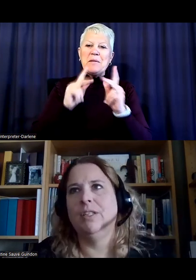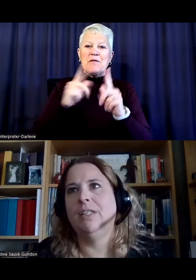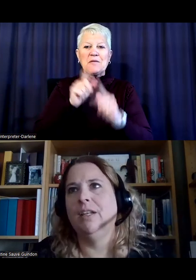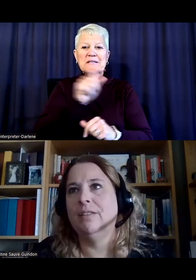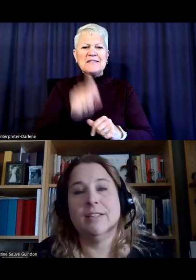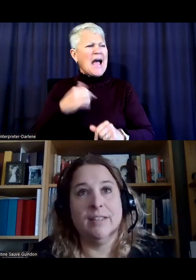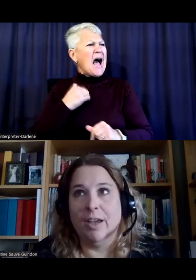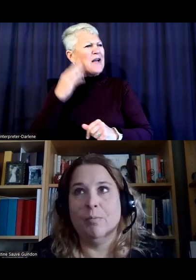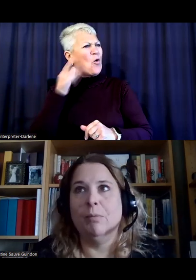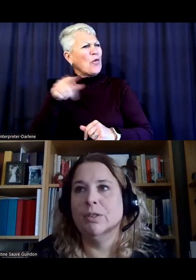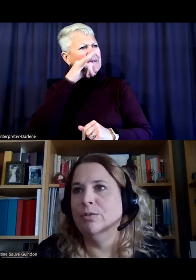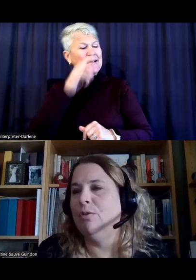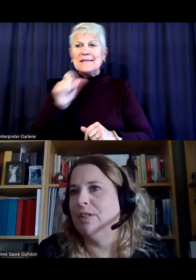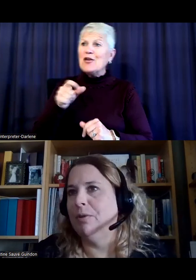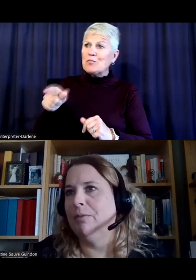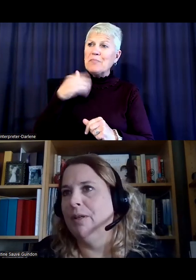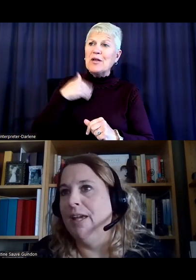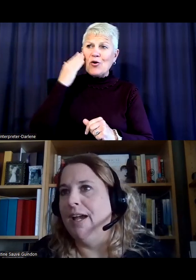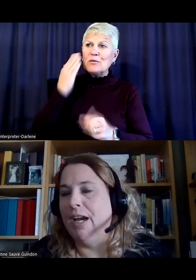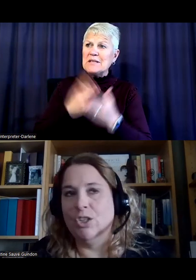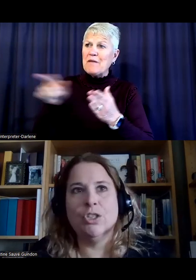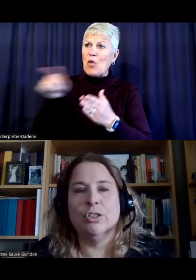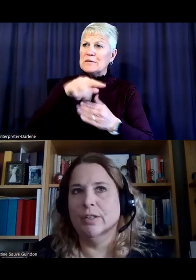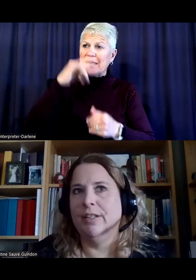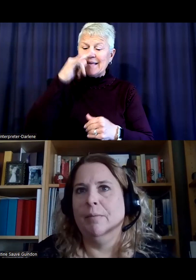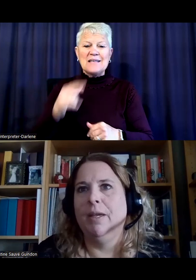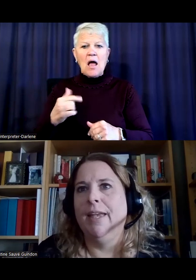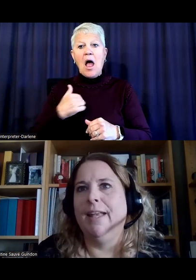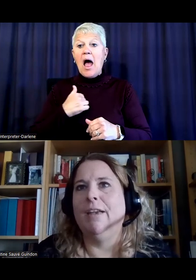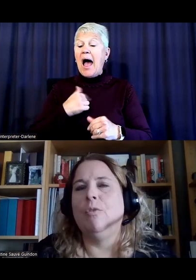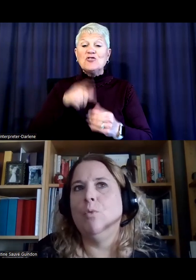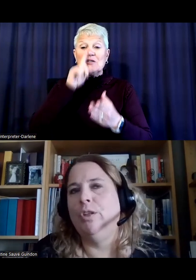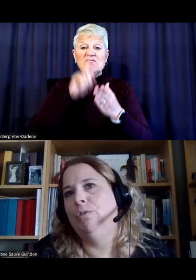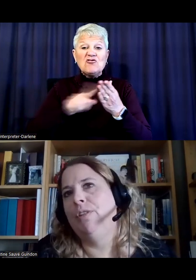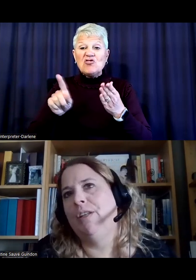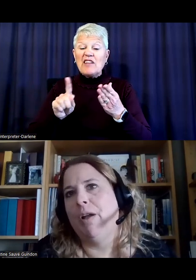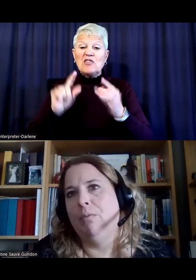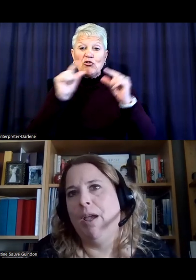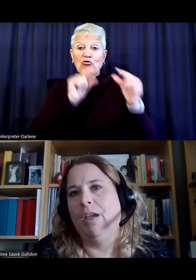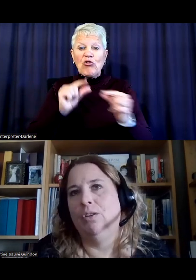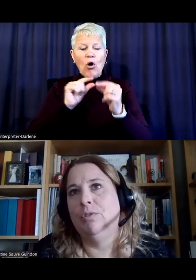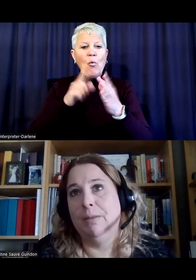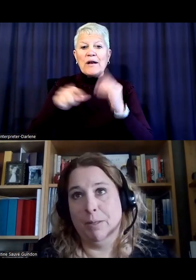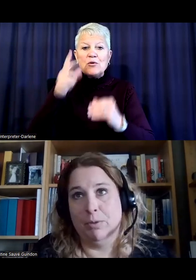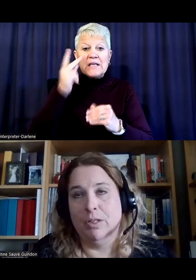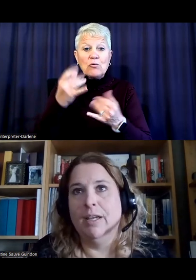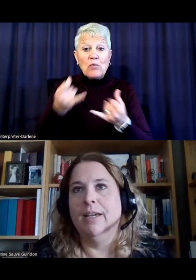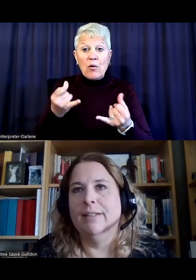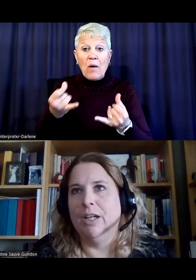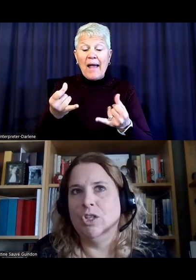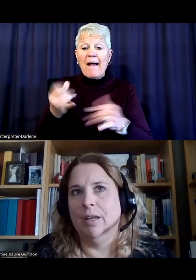I know these kids. I said, yeah, you probably do know some of them. I just looked up. And what do you see right away? You see